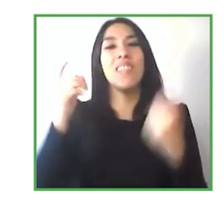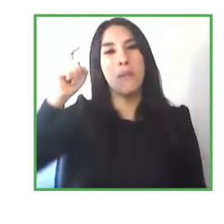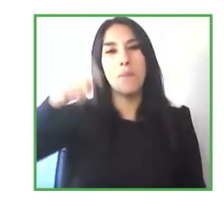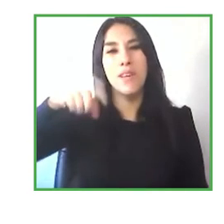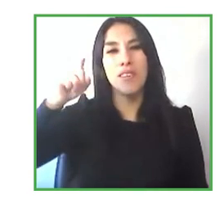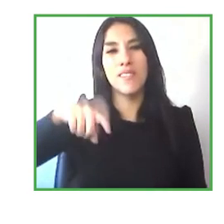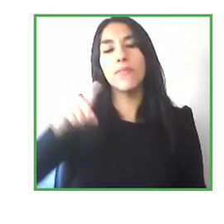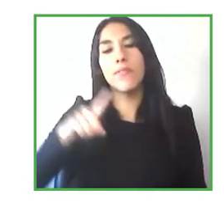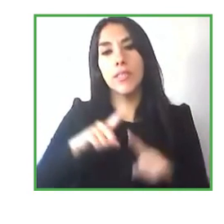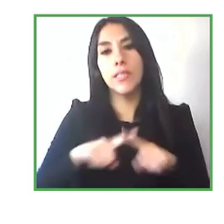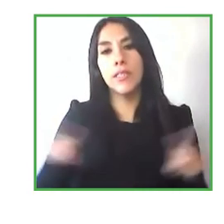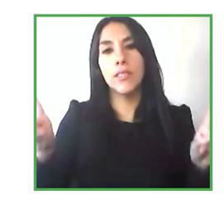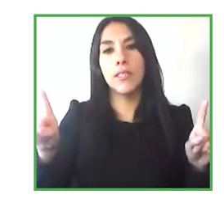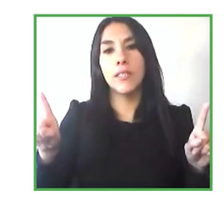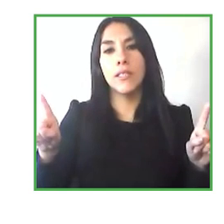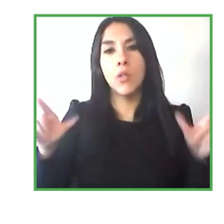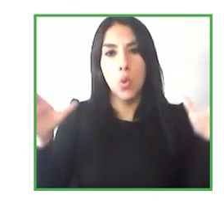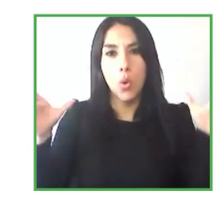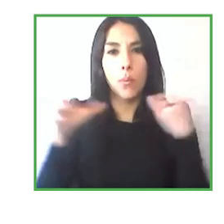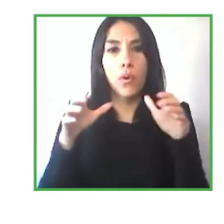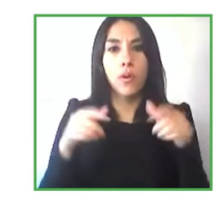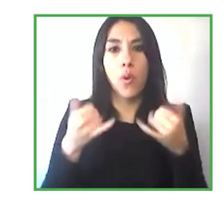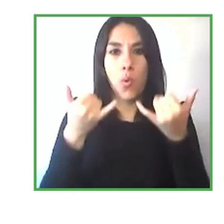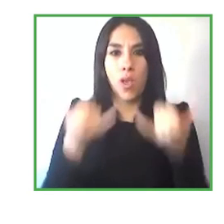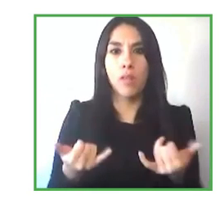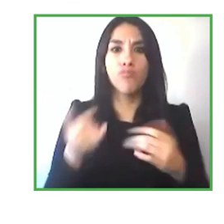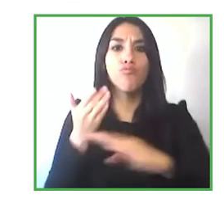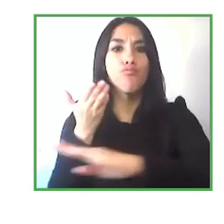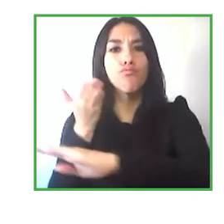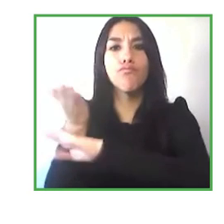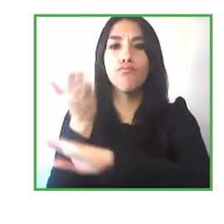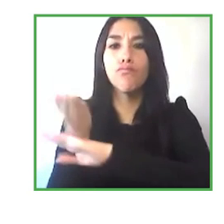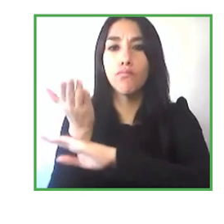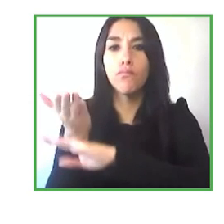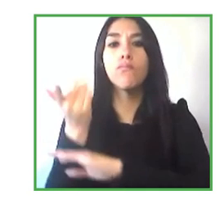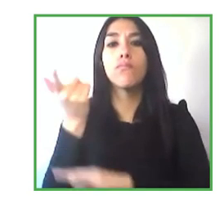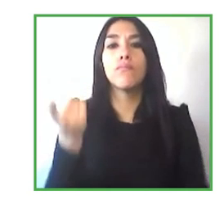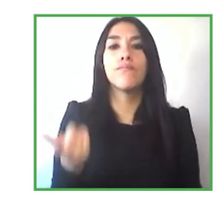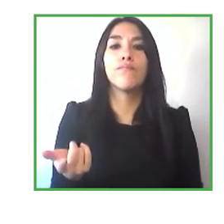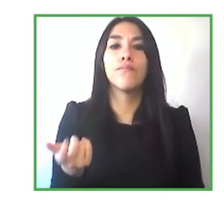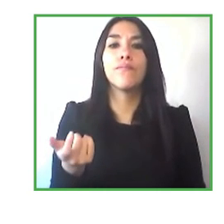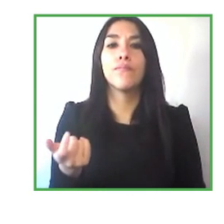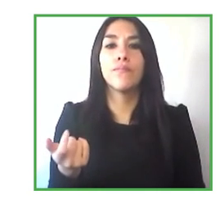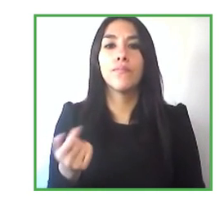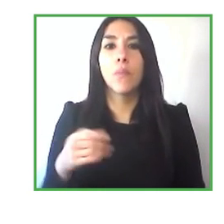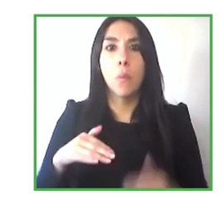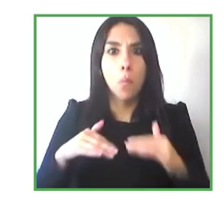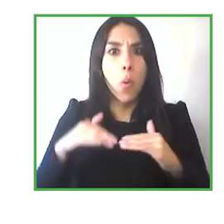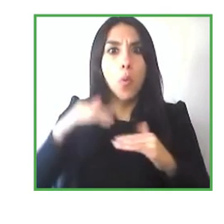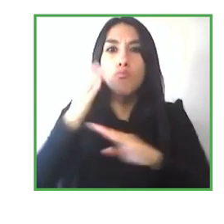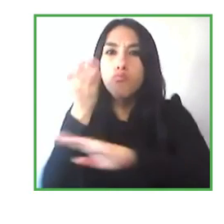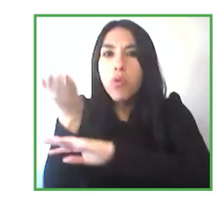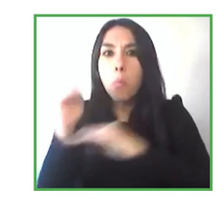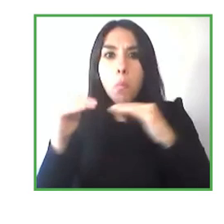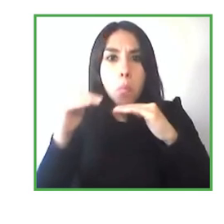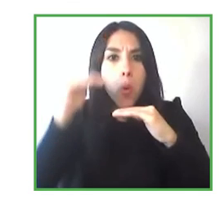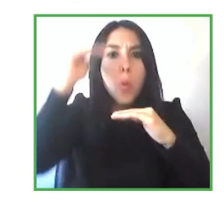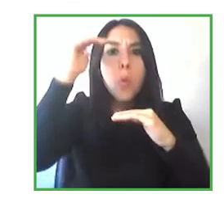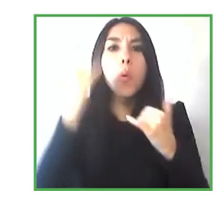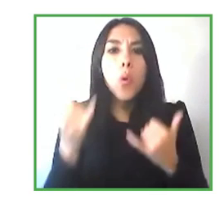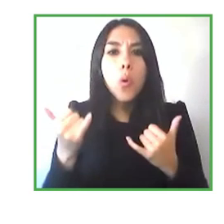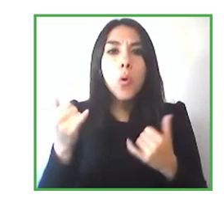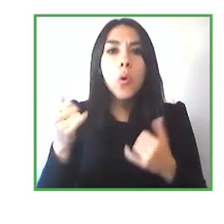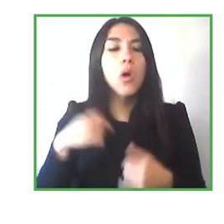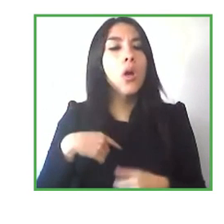only increase. So we need to be aware of the future trends, the trends that lead to